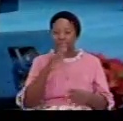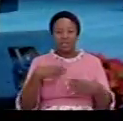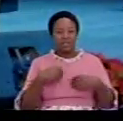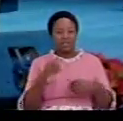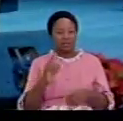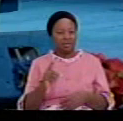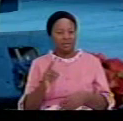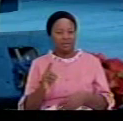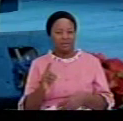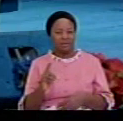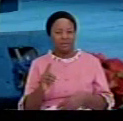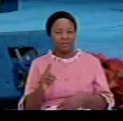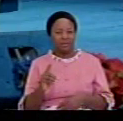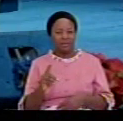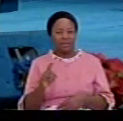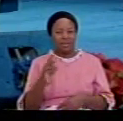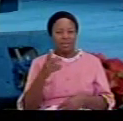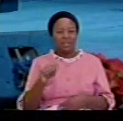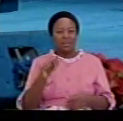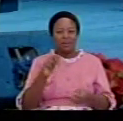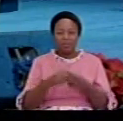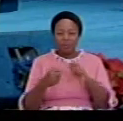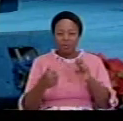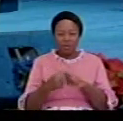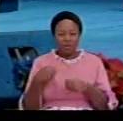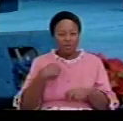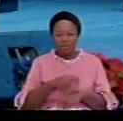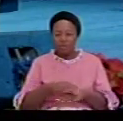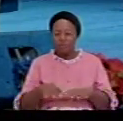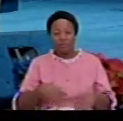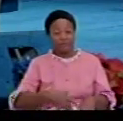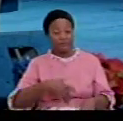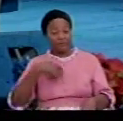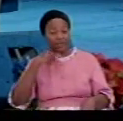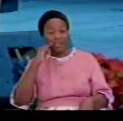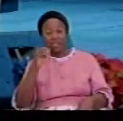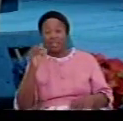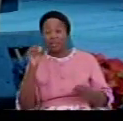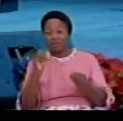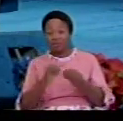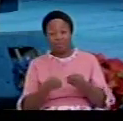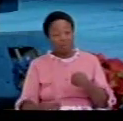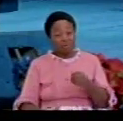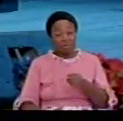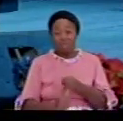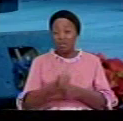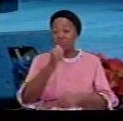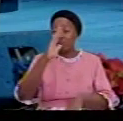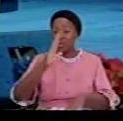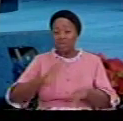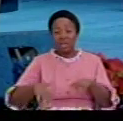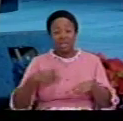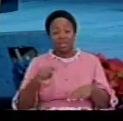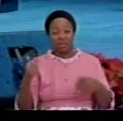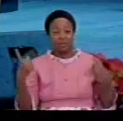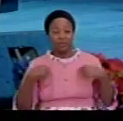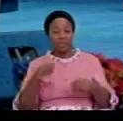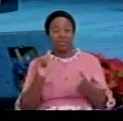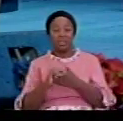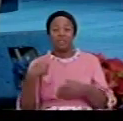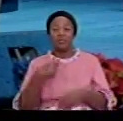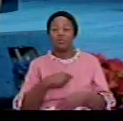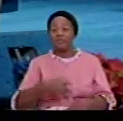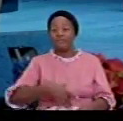The problem we don't feel is more dangerous than the pain we feel.